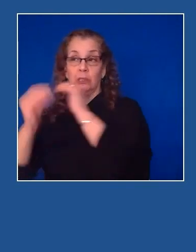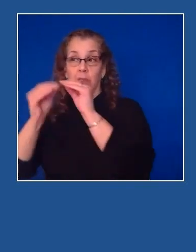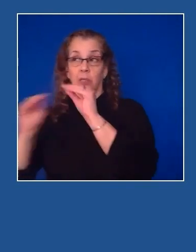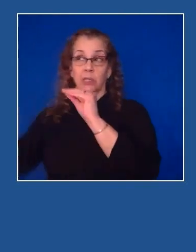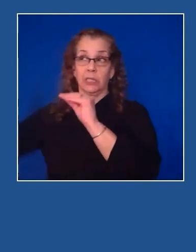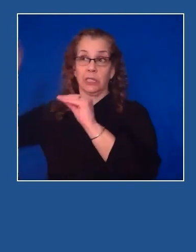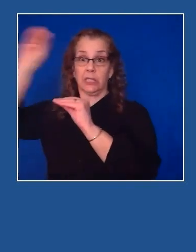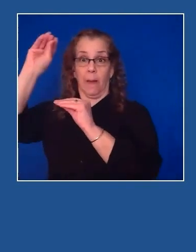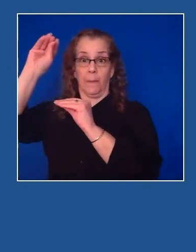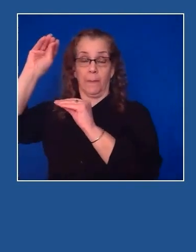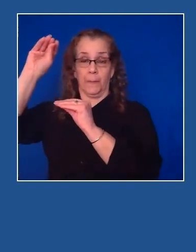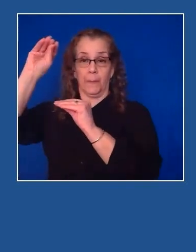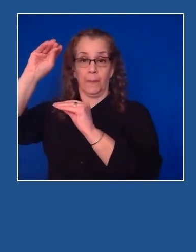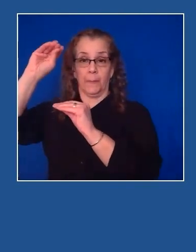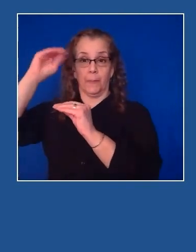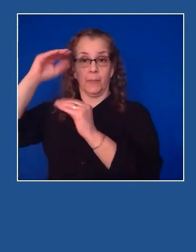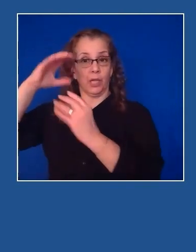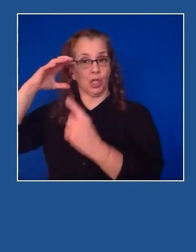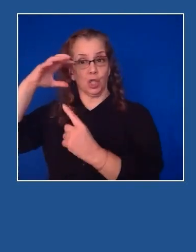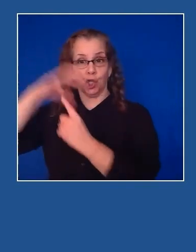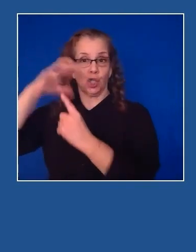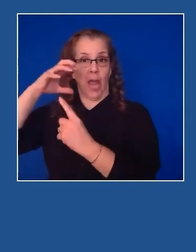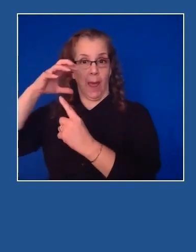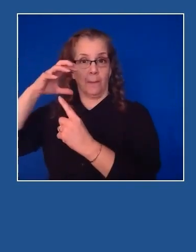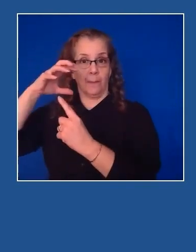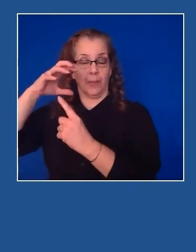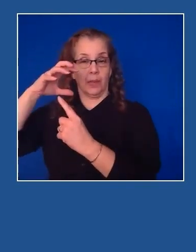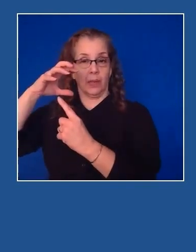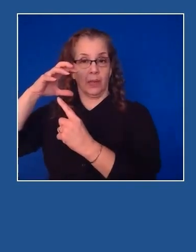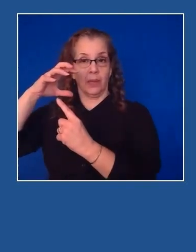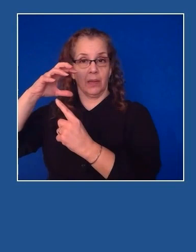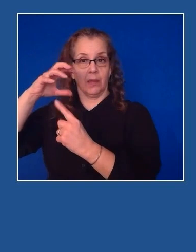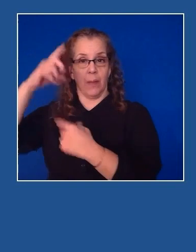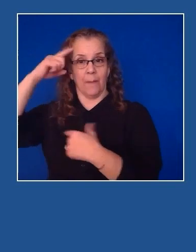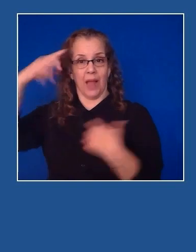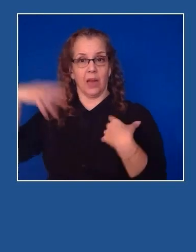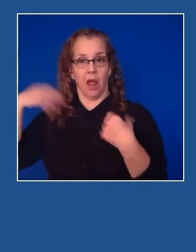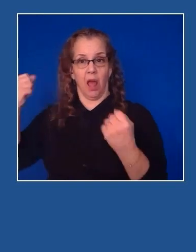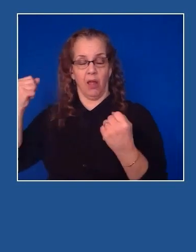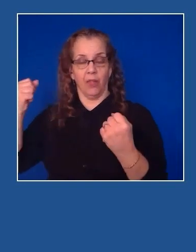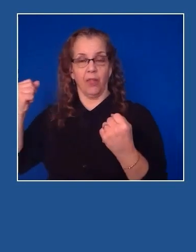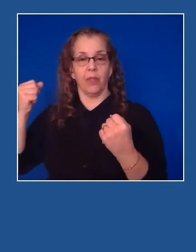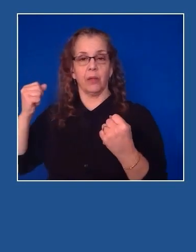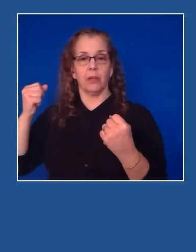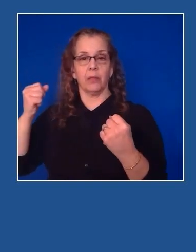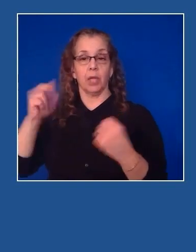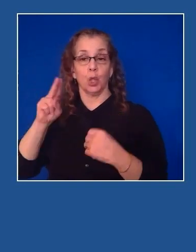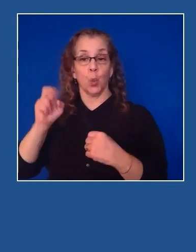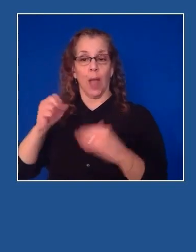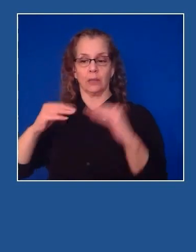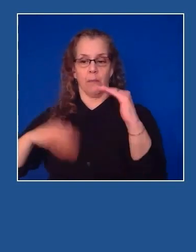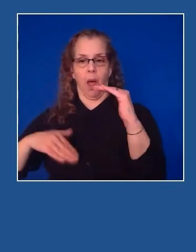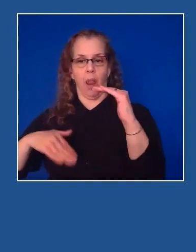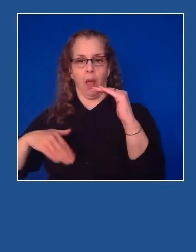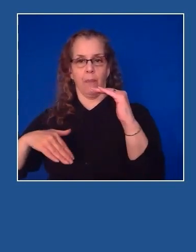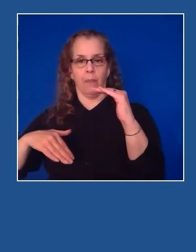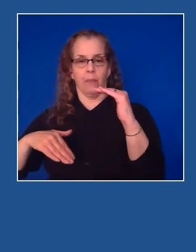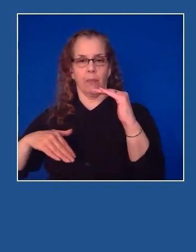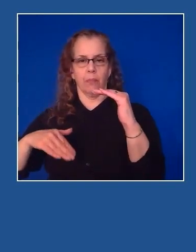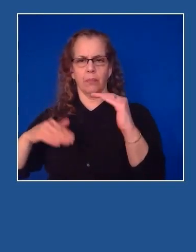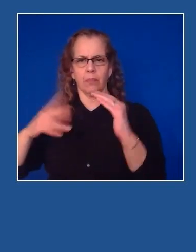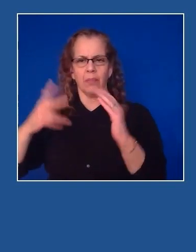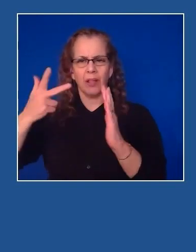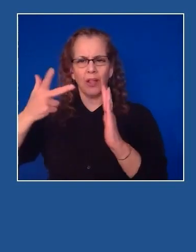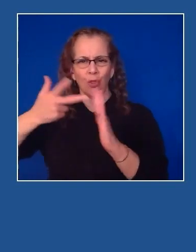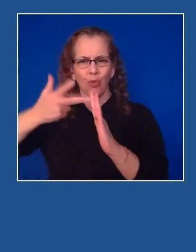health outcomes, and the US is at the bottom among high-income countries, There are 3 times as many psychologists and